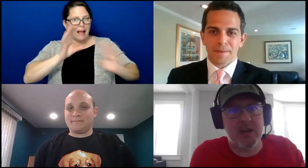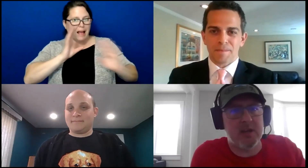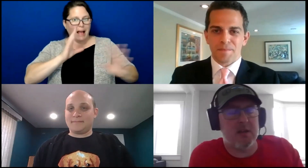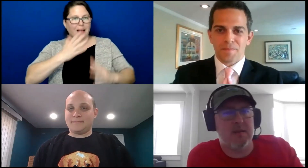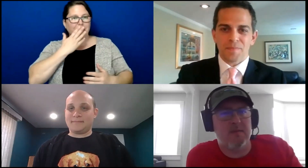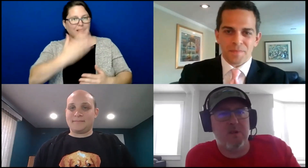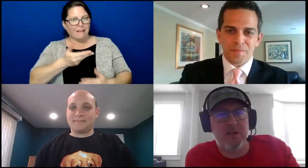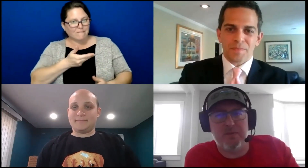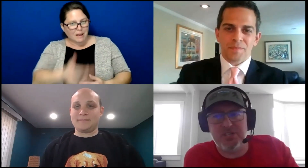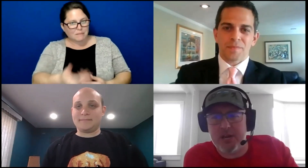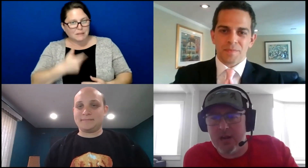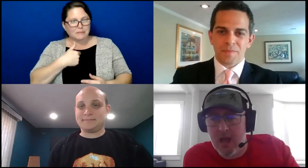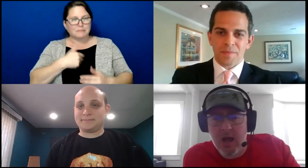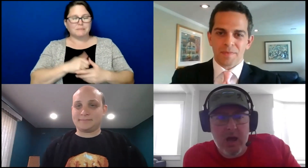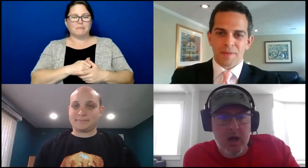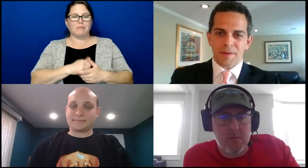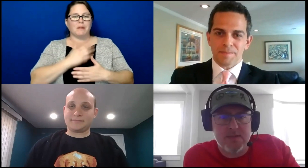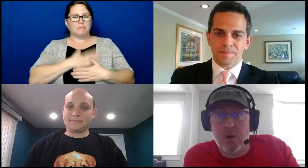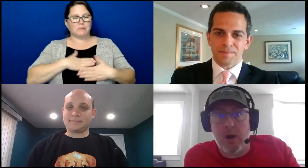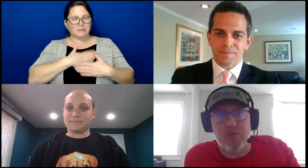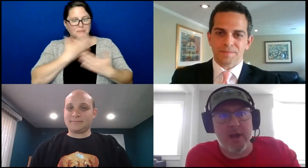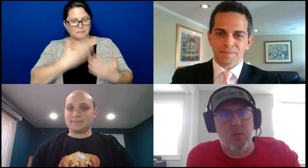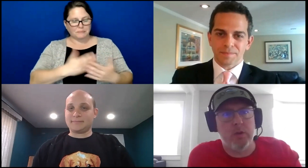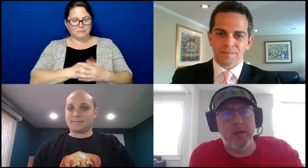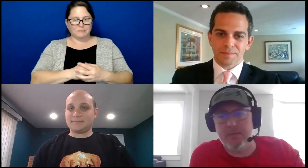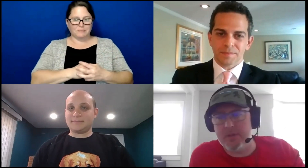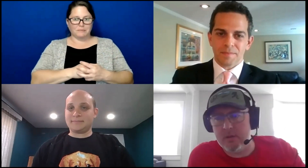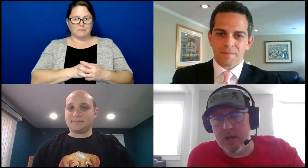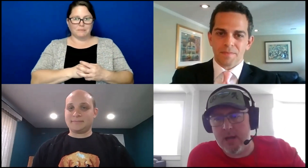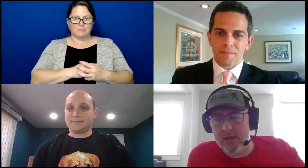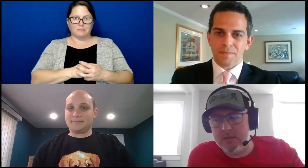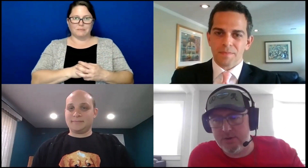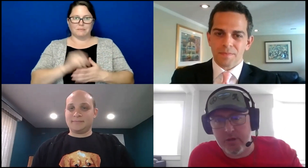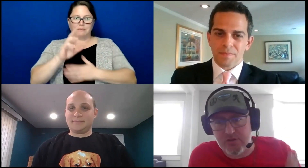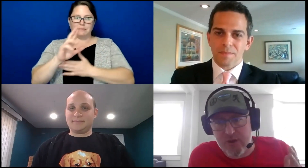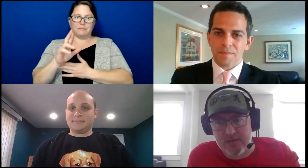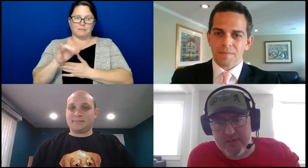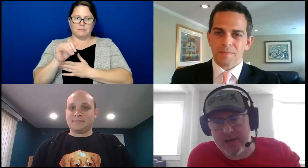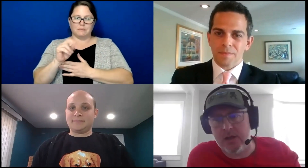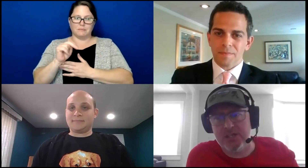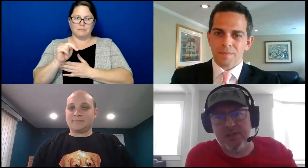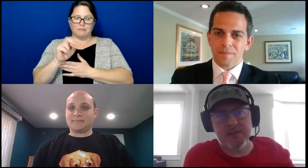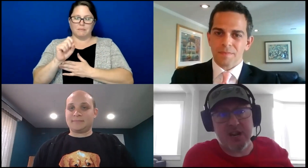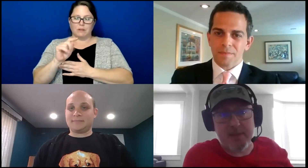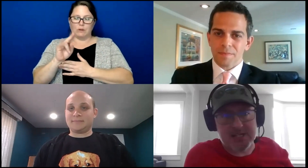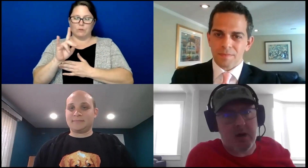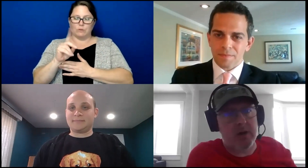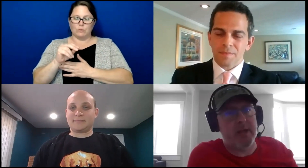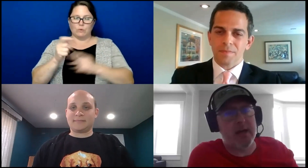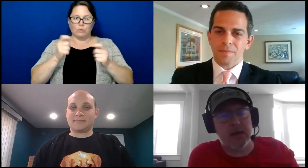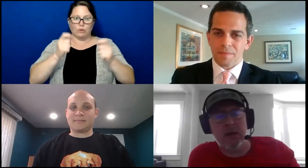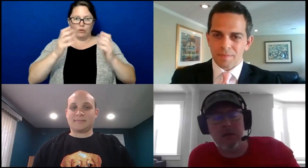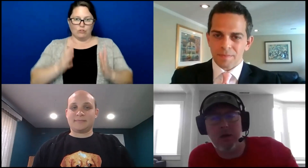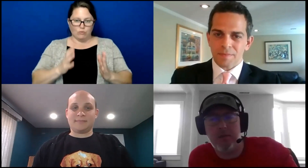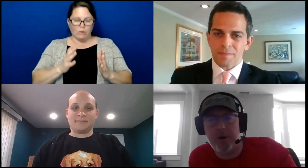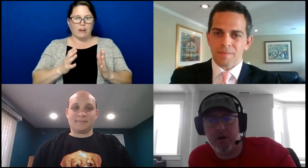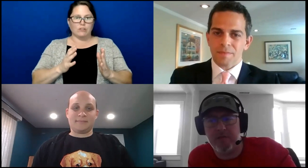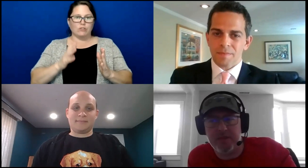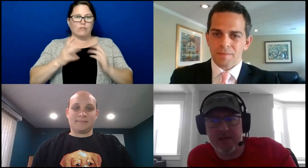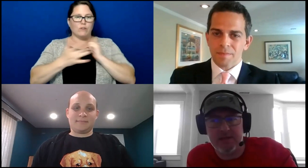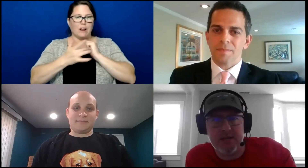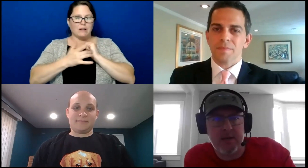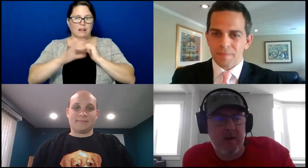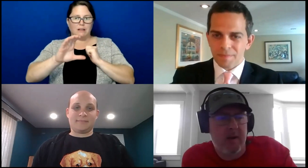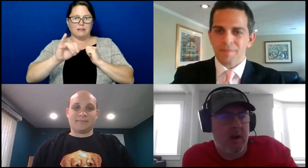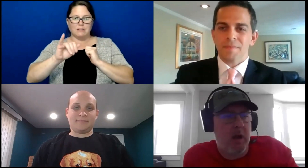having me today. I really appreciate it. So I'm Ryan Woodland. I'm the studio director of technology for ZeniMax Online, part